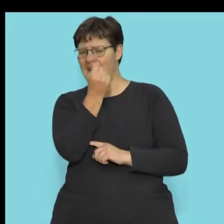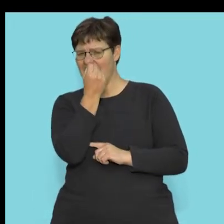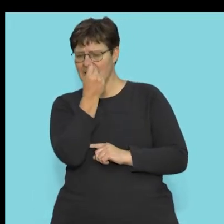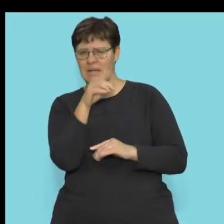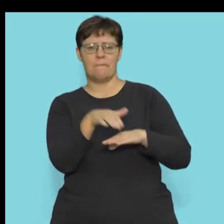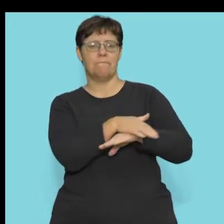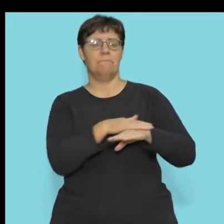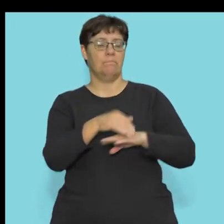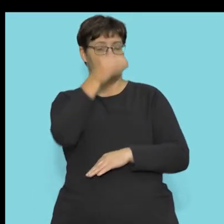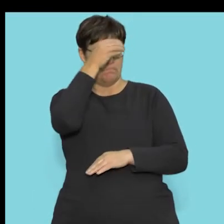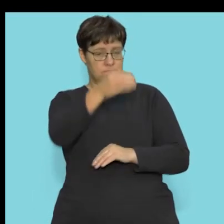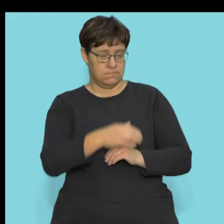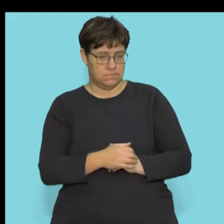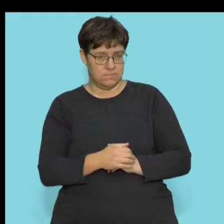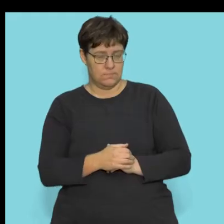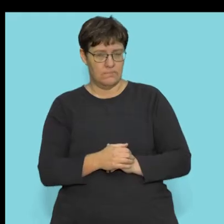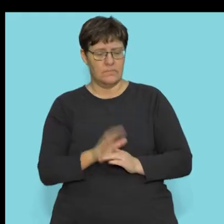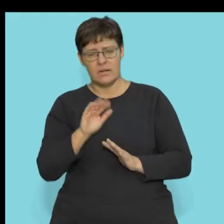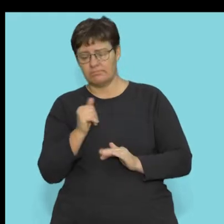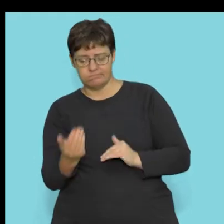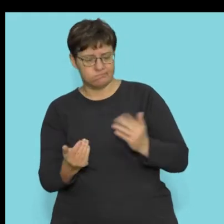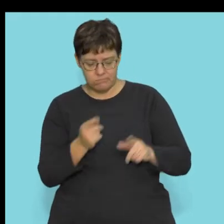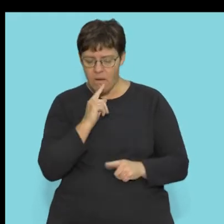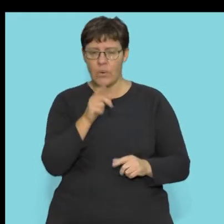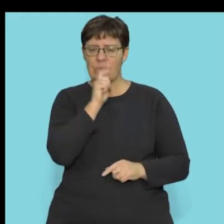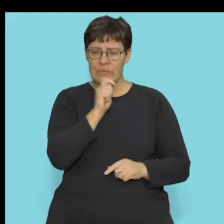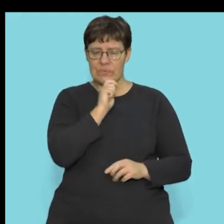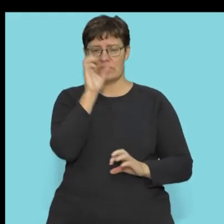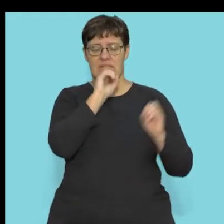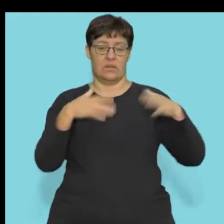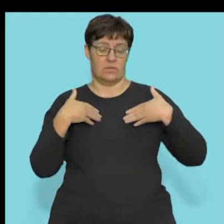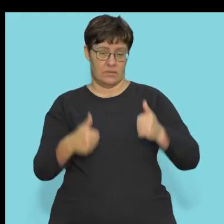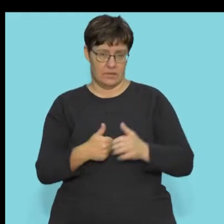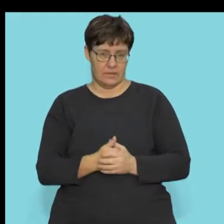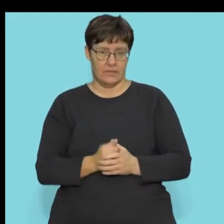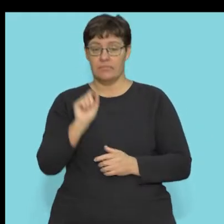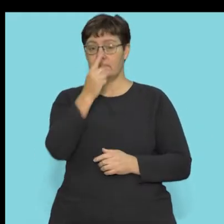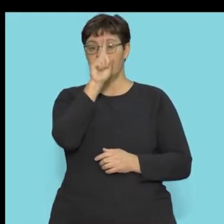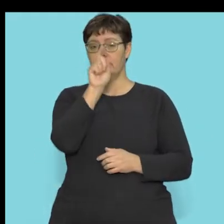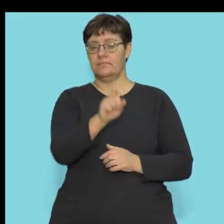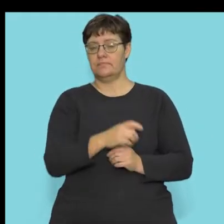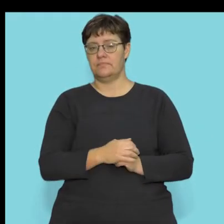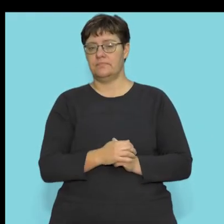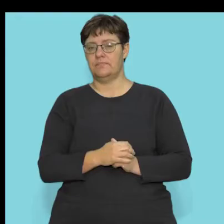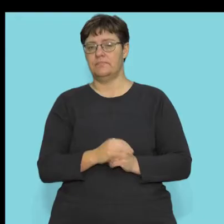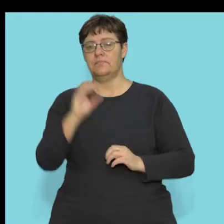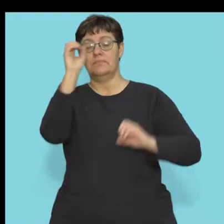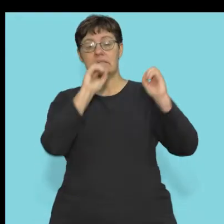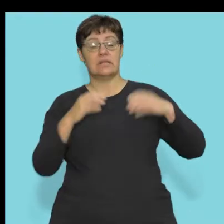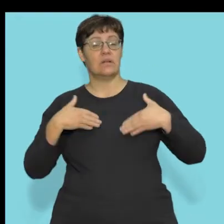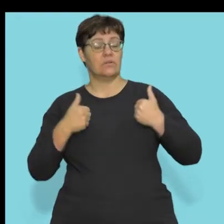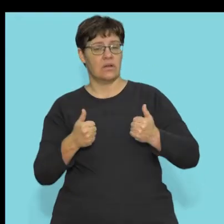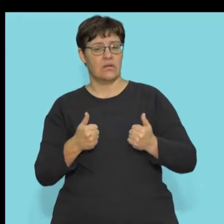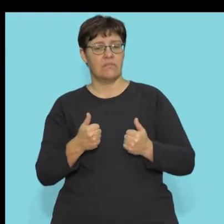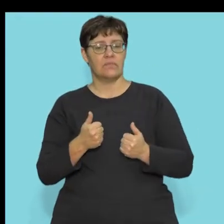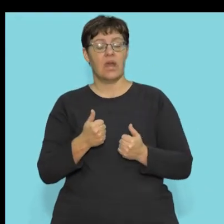some basic concepts as we unpack them using cellular respiration. So the first question, cellular respiration in a